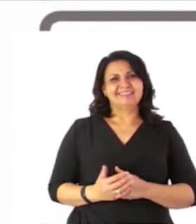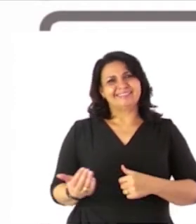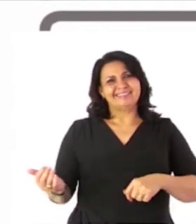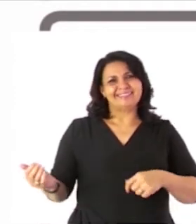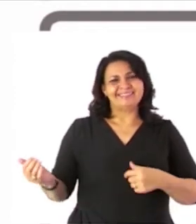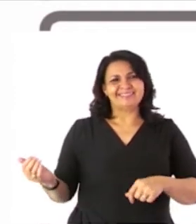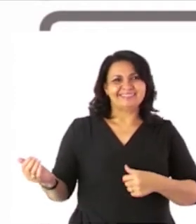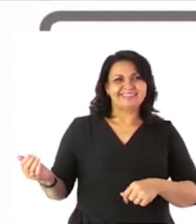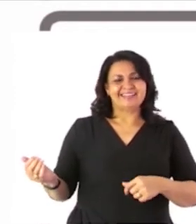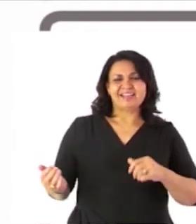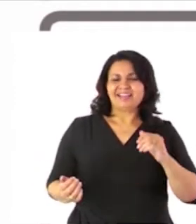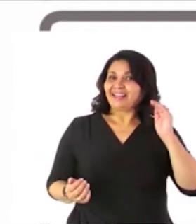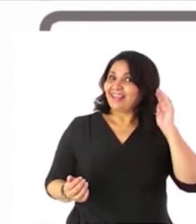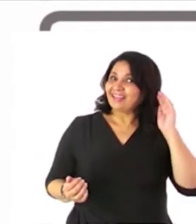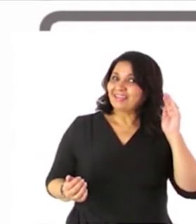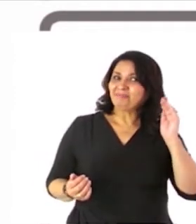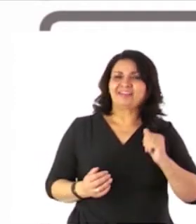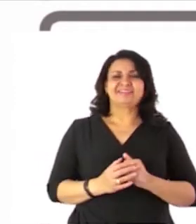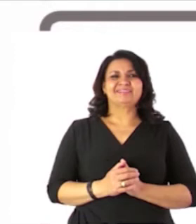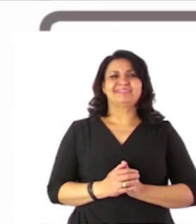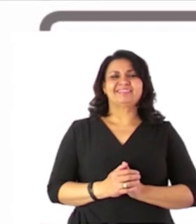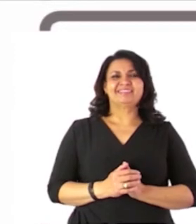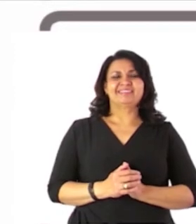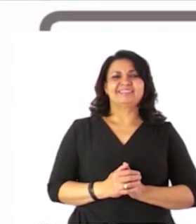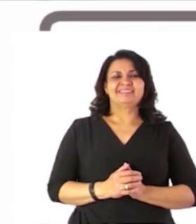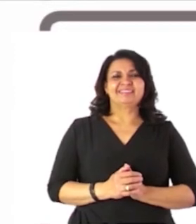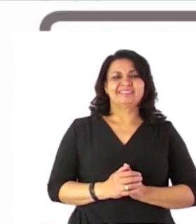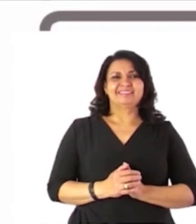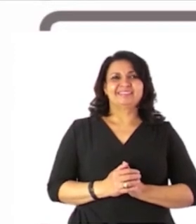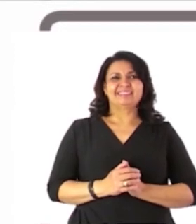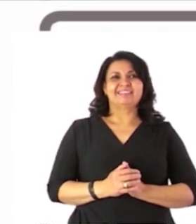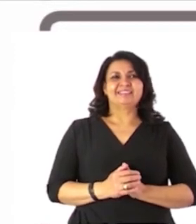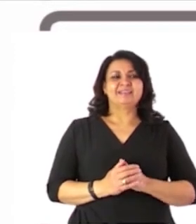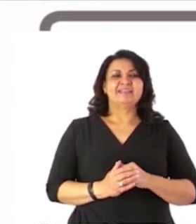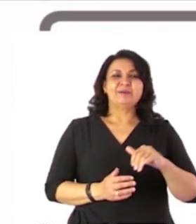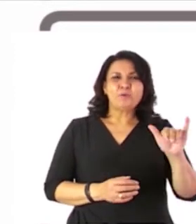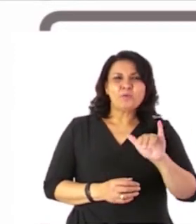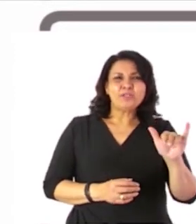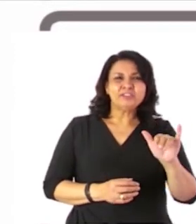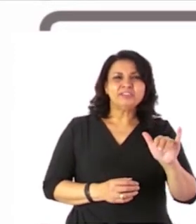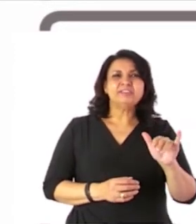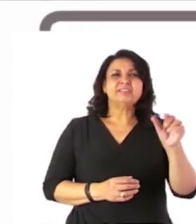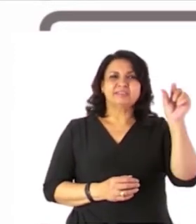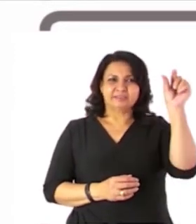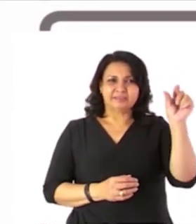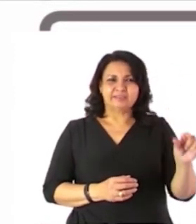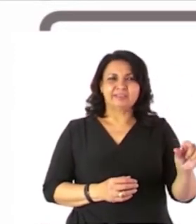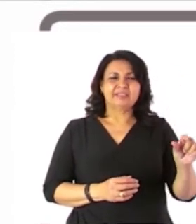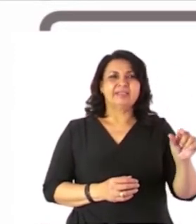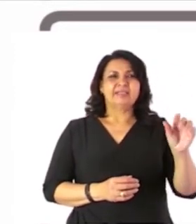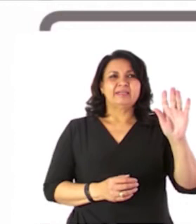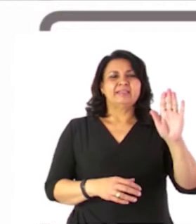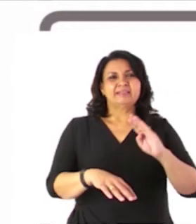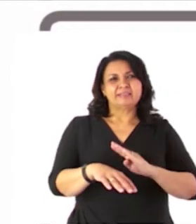hear something. But remember to use the correct sense. We have got the hand, the